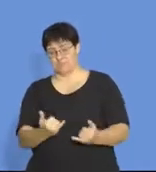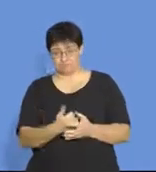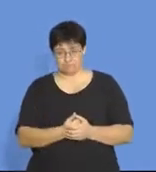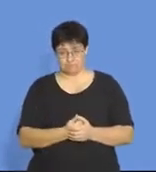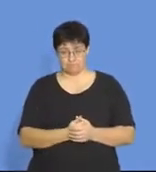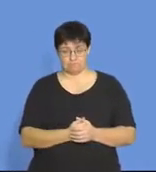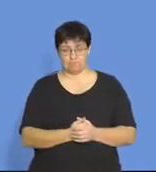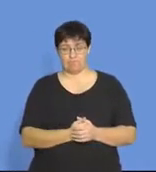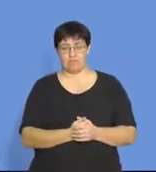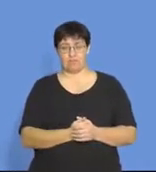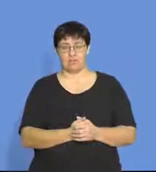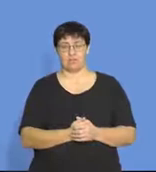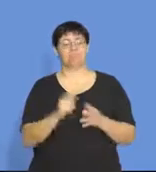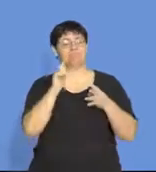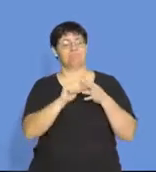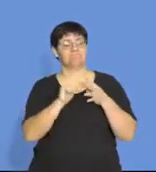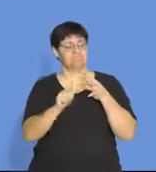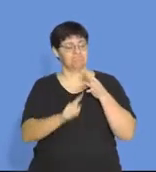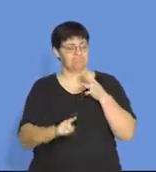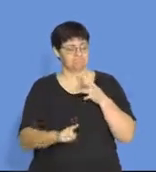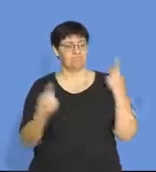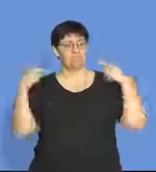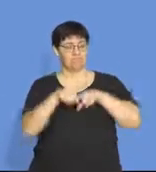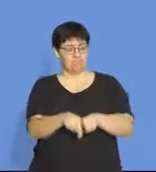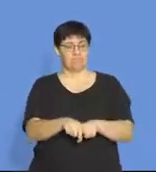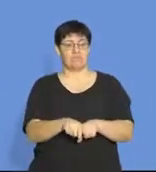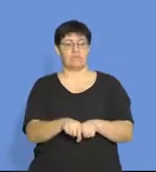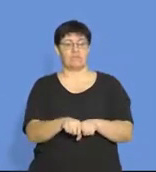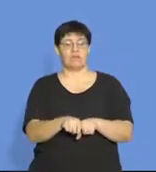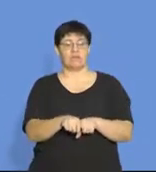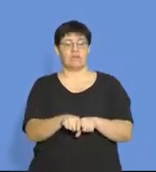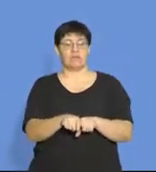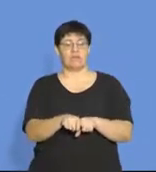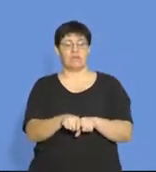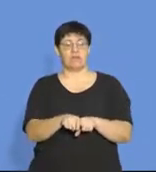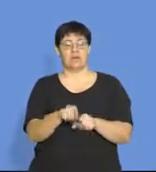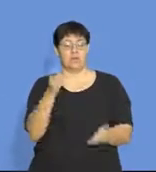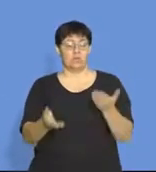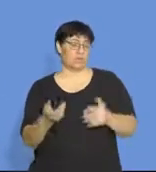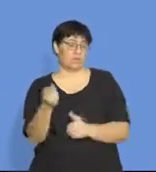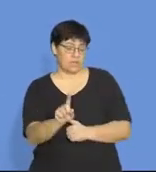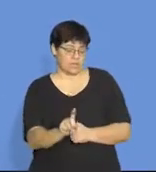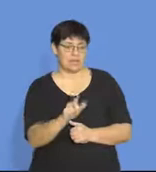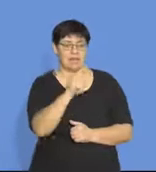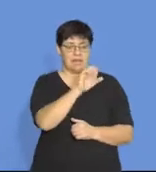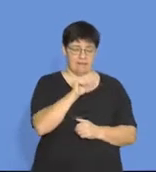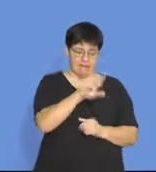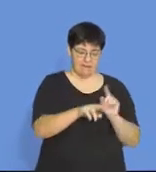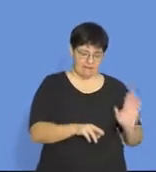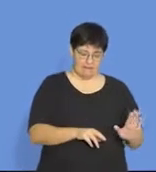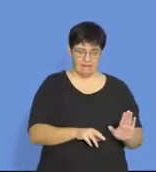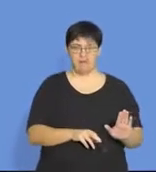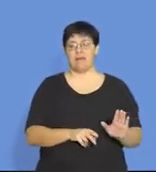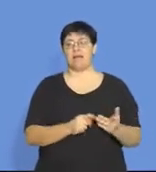quadratic equation, right? So the types of simultaneous equations, as I said, we're going to focus on the